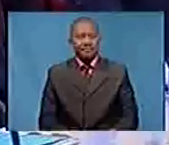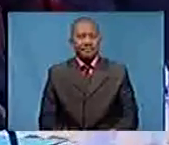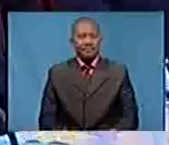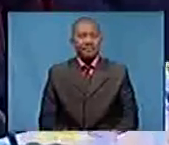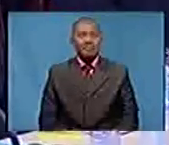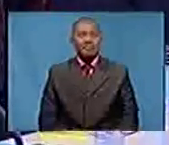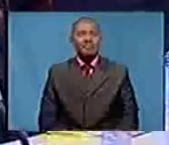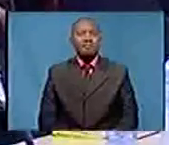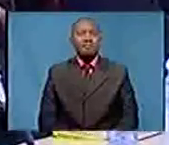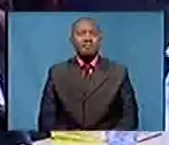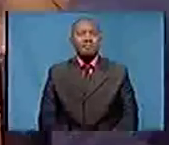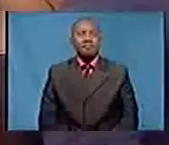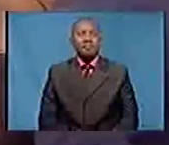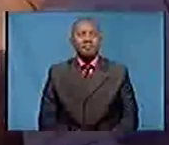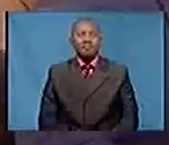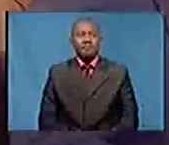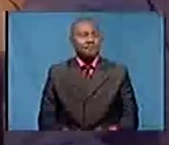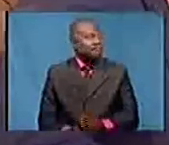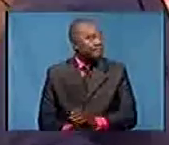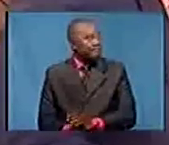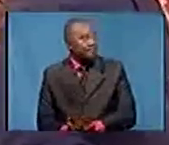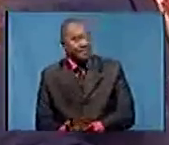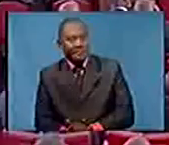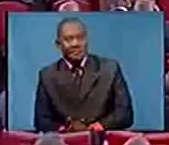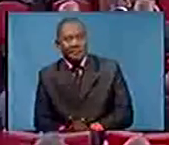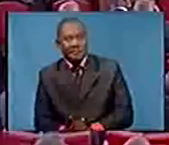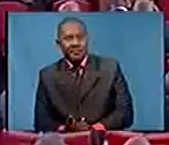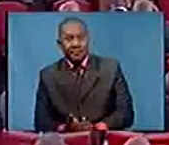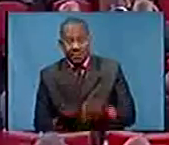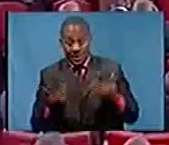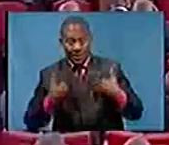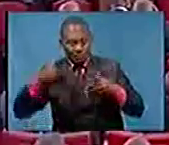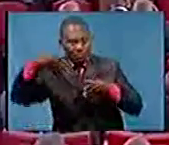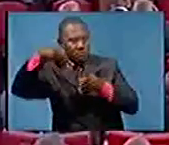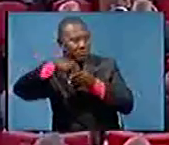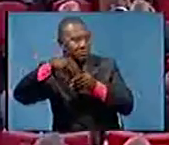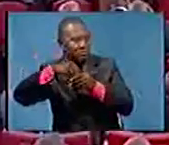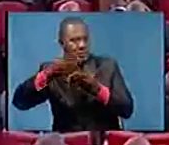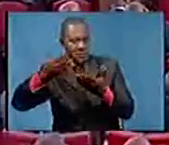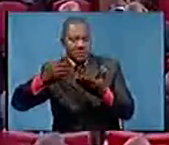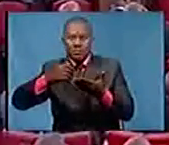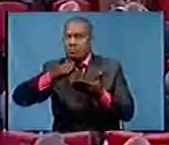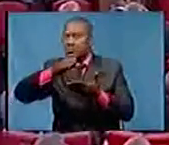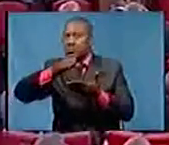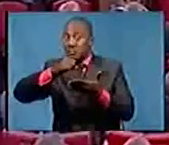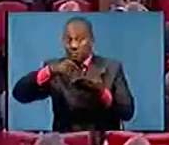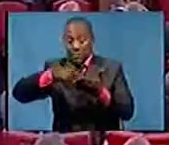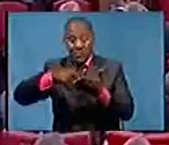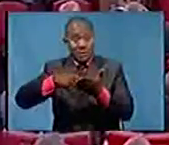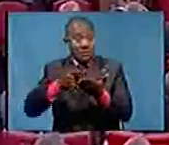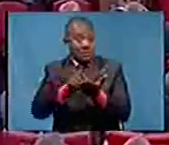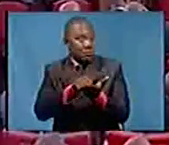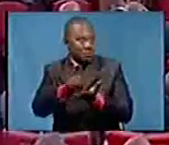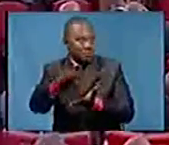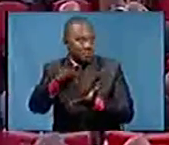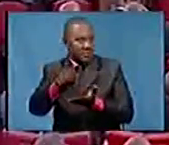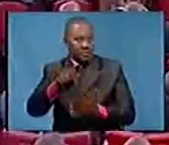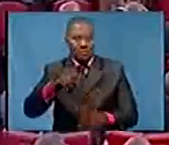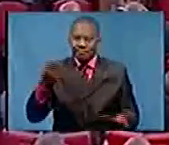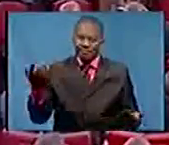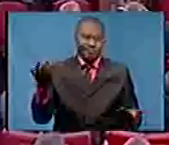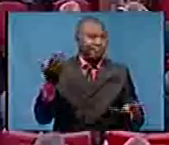The publication for the first time in the Enquirer, I thought it wouldn't be true, or it can't be true.